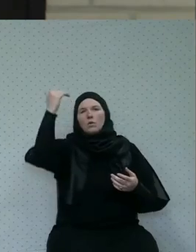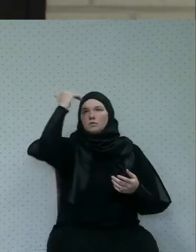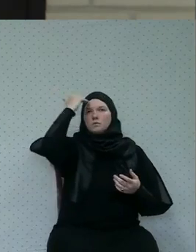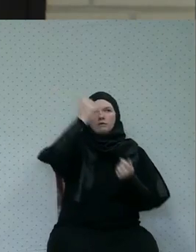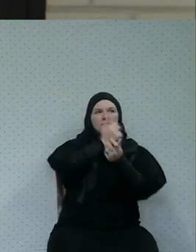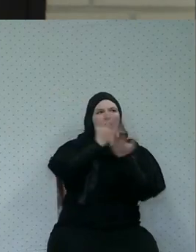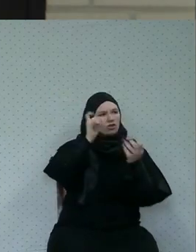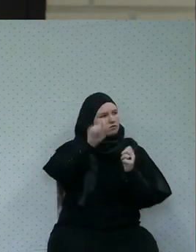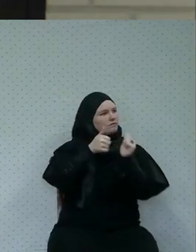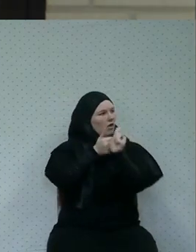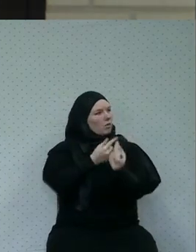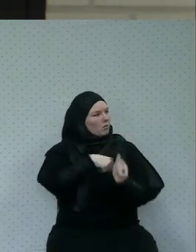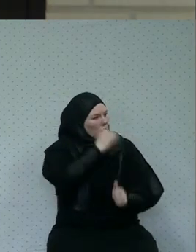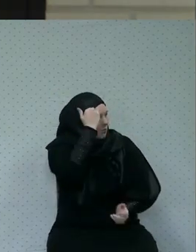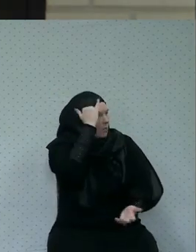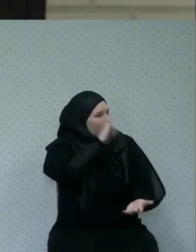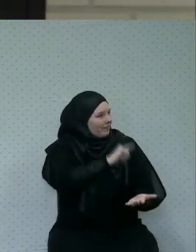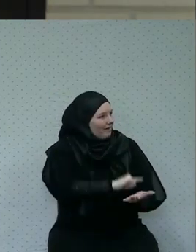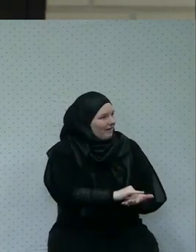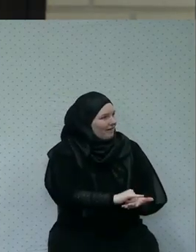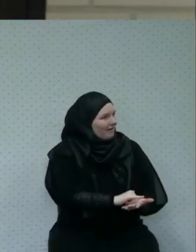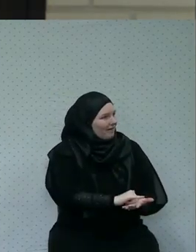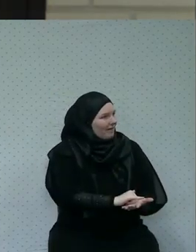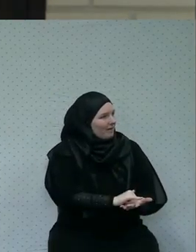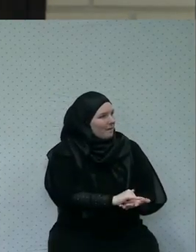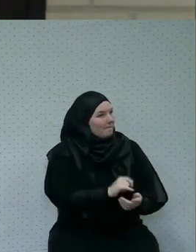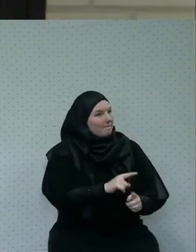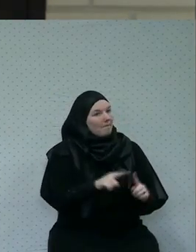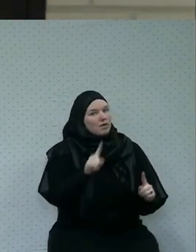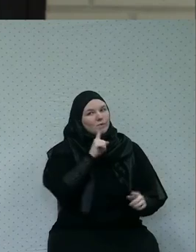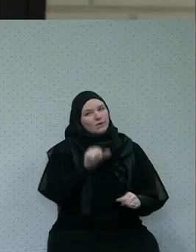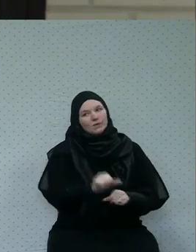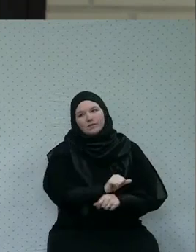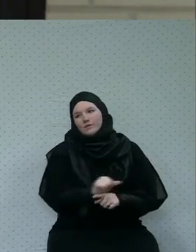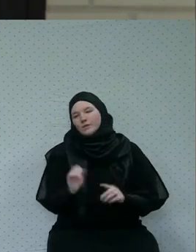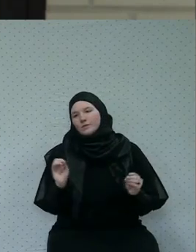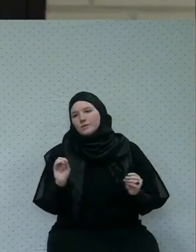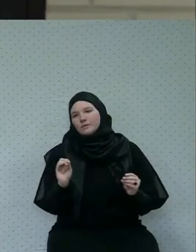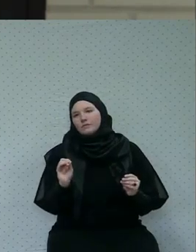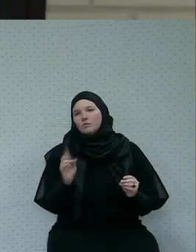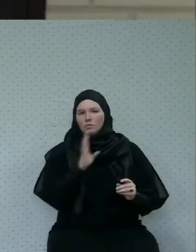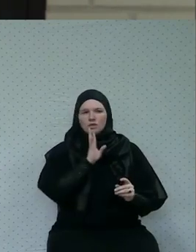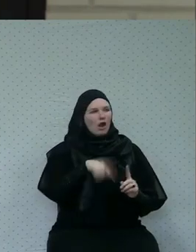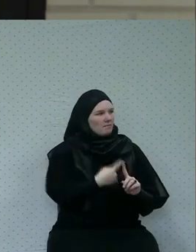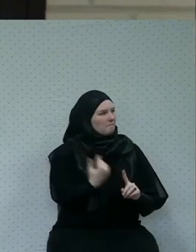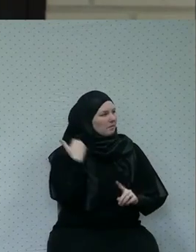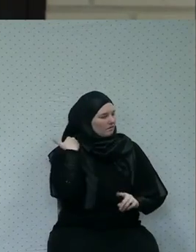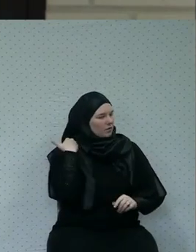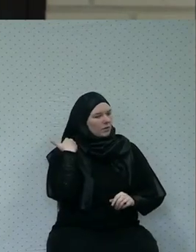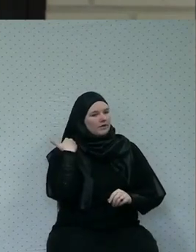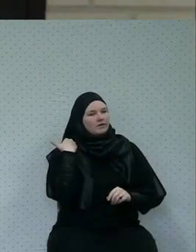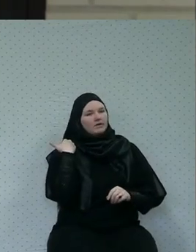know that the judgment is going to be on their side. We spoke before